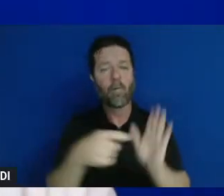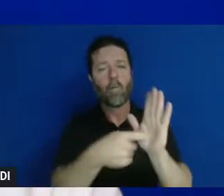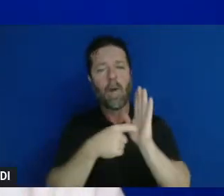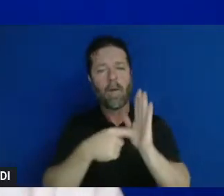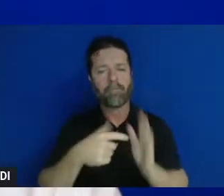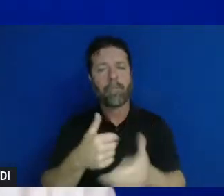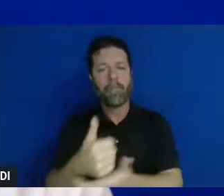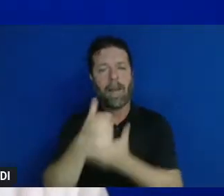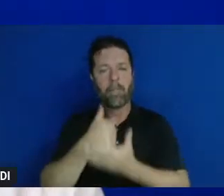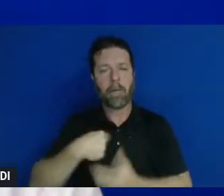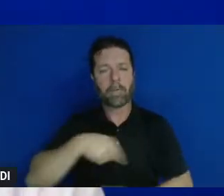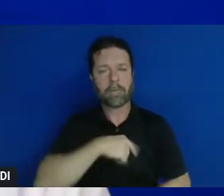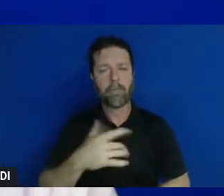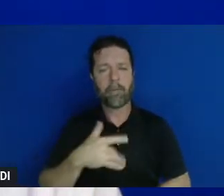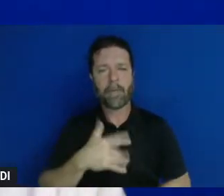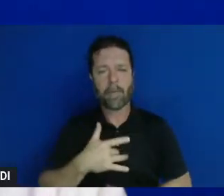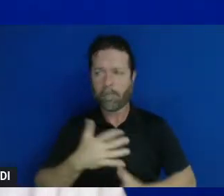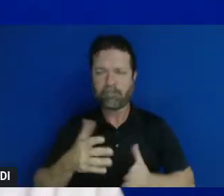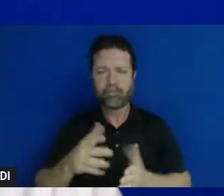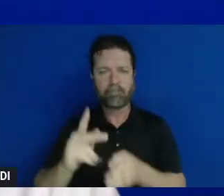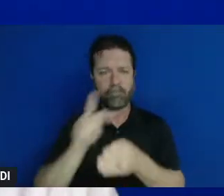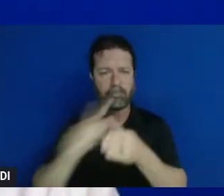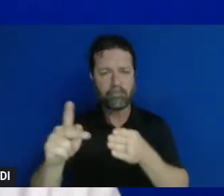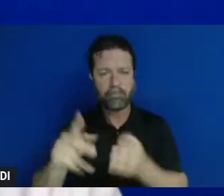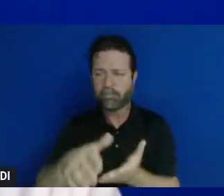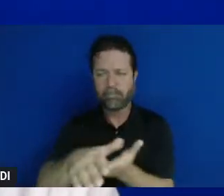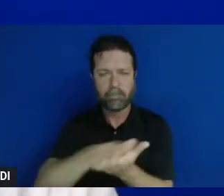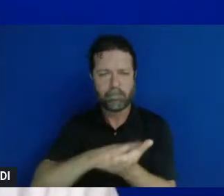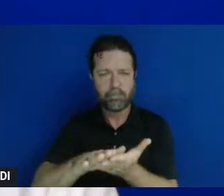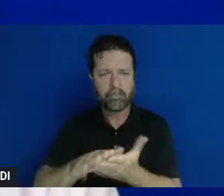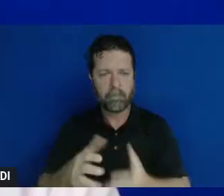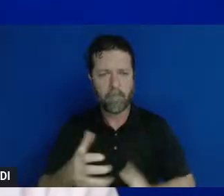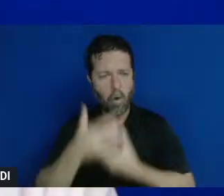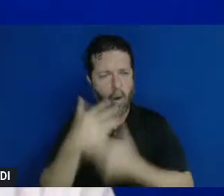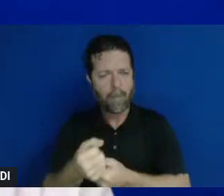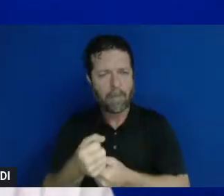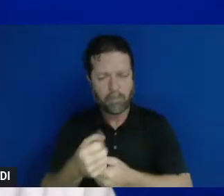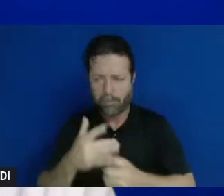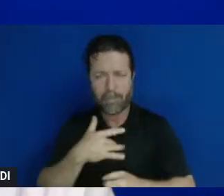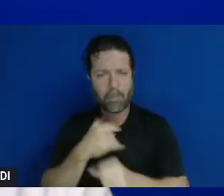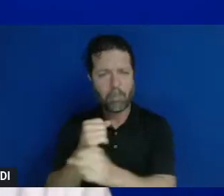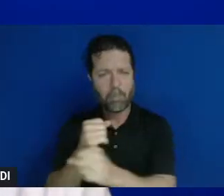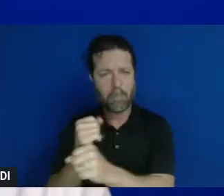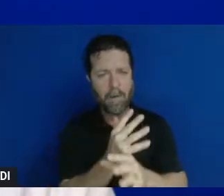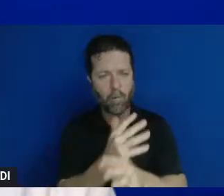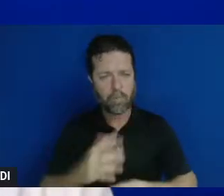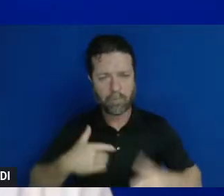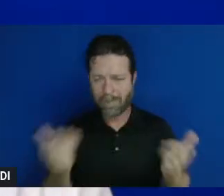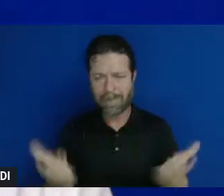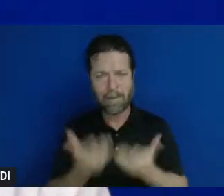and prepared. And it also shows the patients that we are here to take care of their